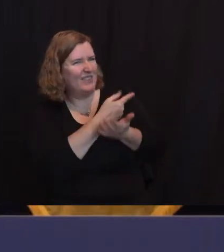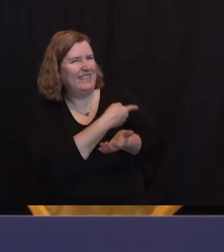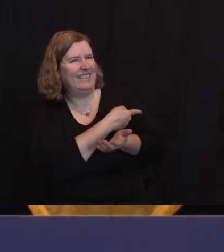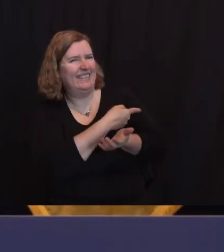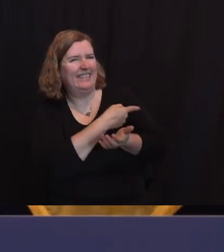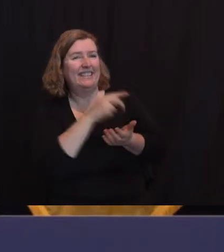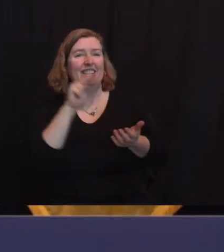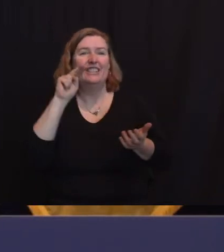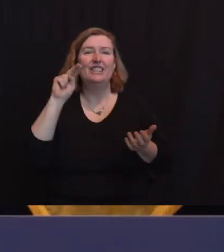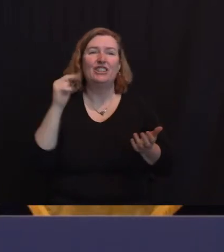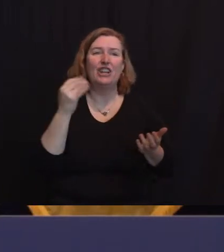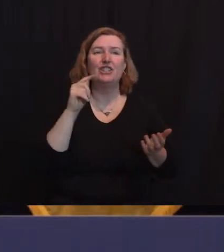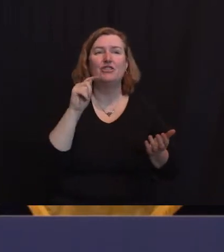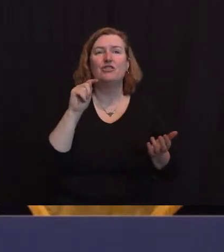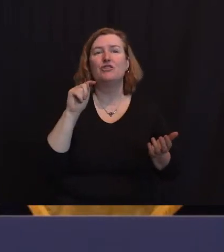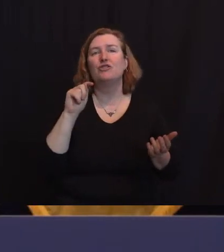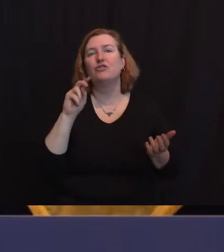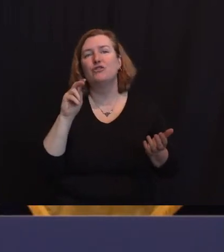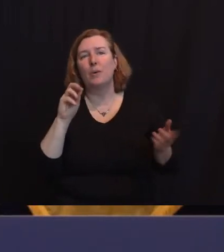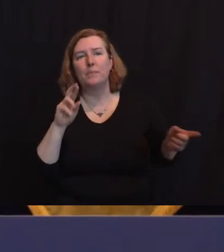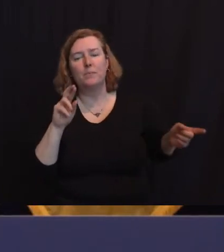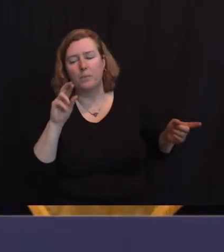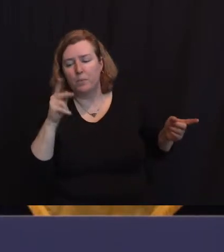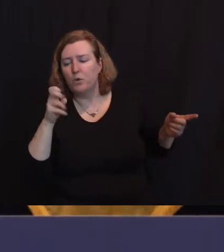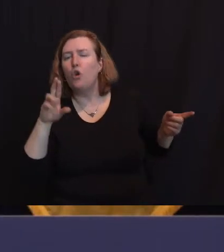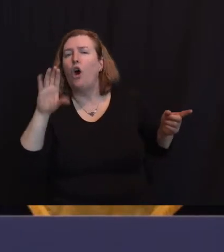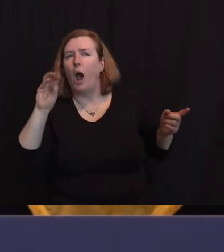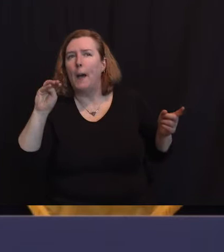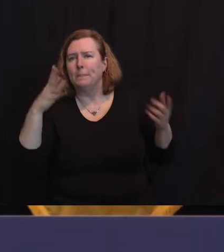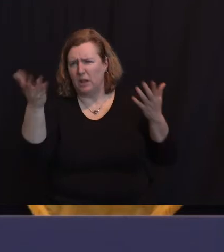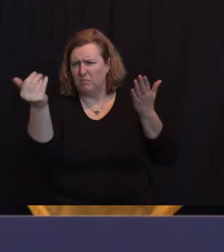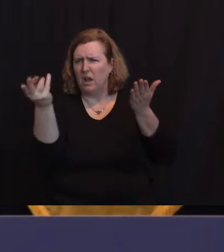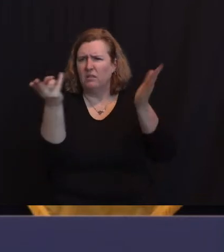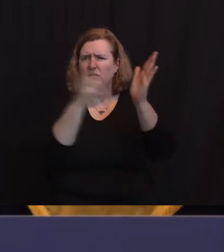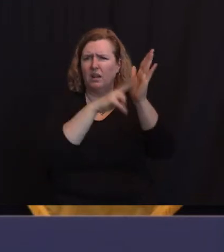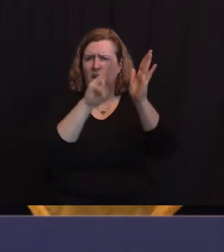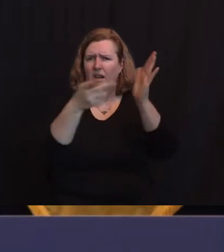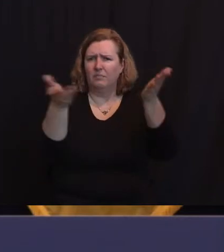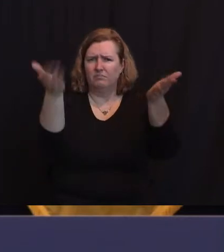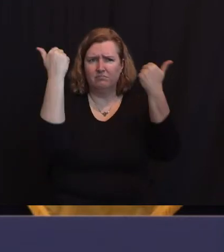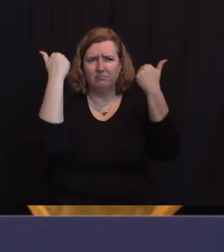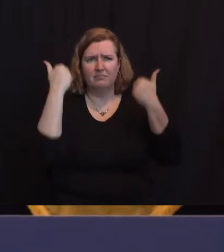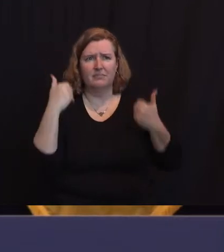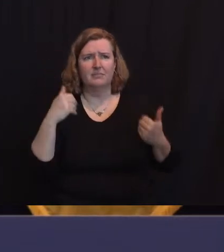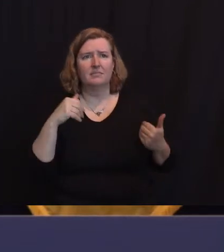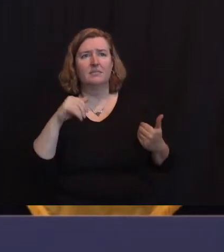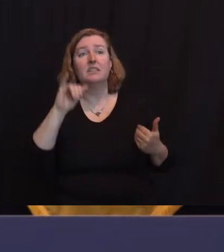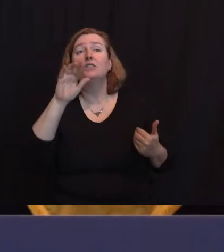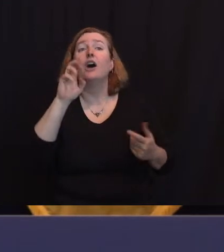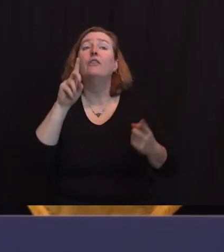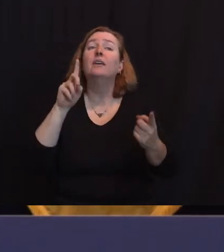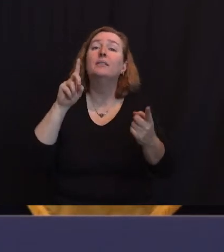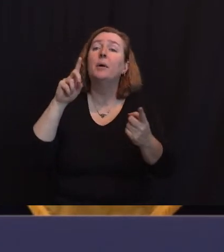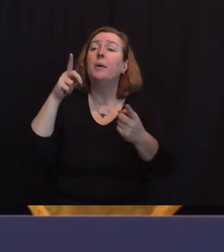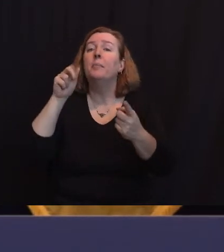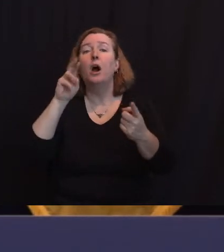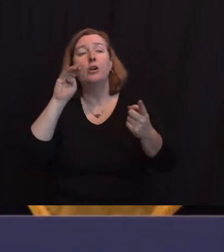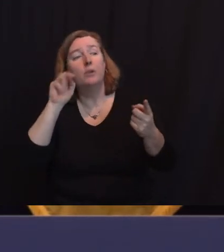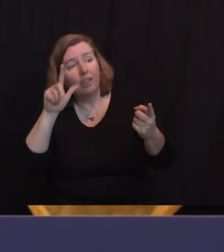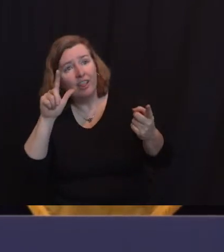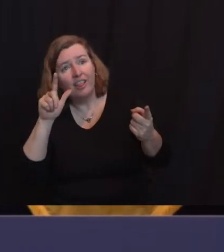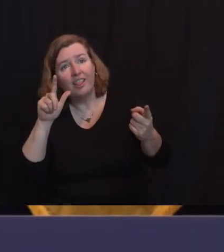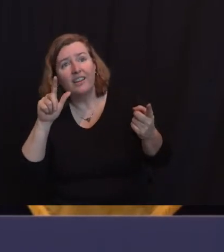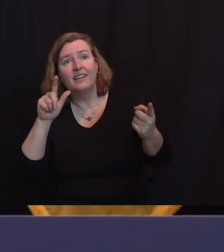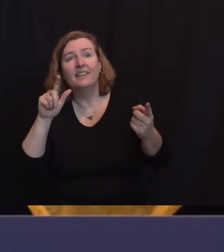njtroopers.com. Sign up, folks. Jared, Paramel Mahen, to all of you.